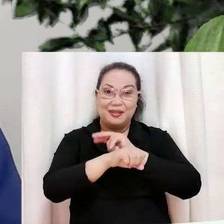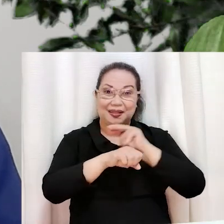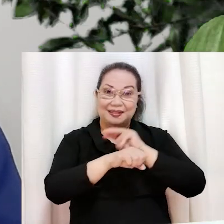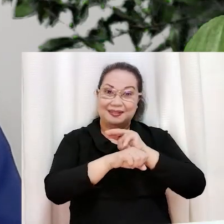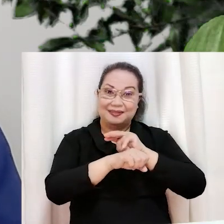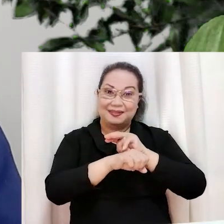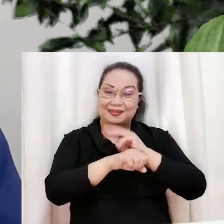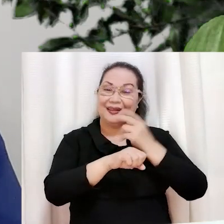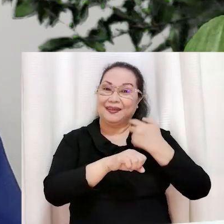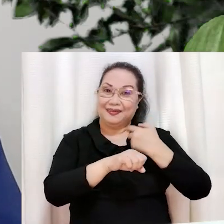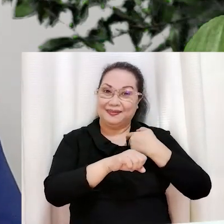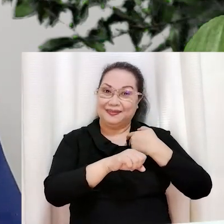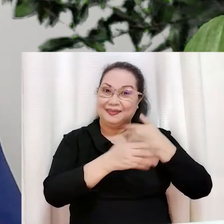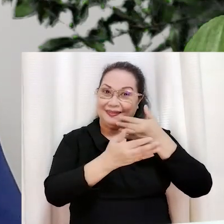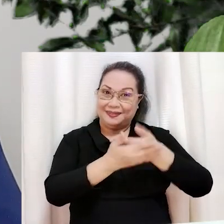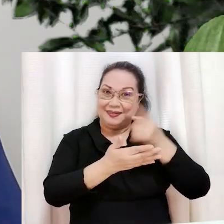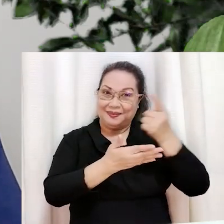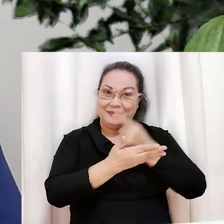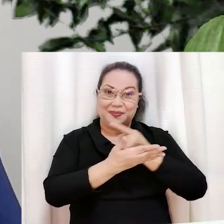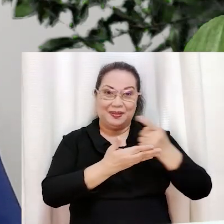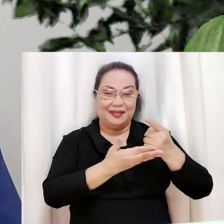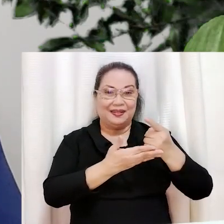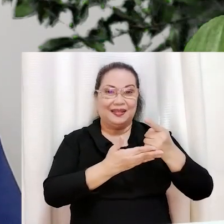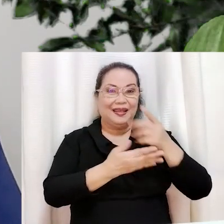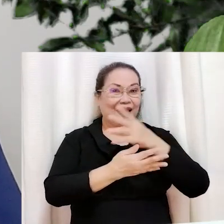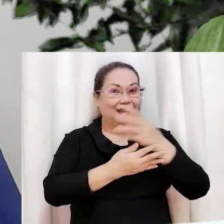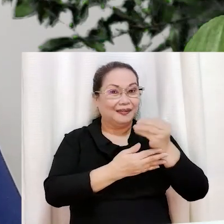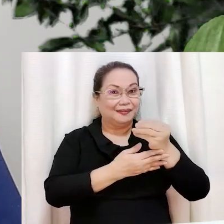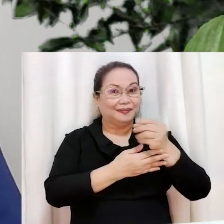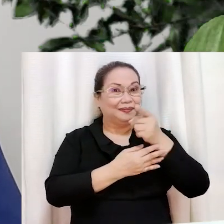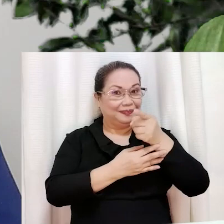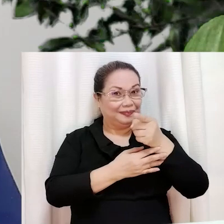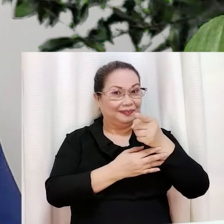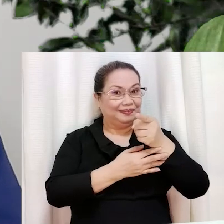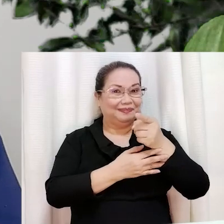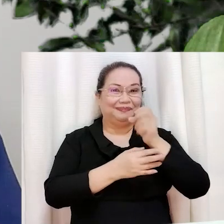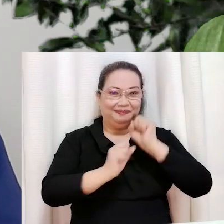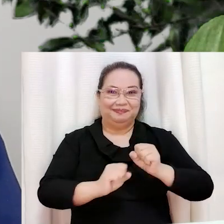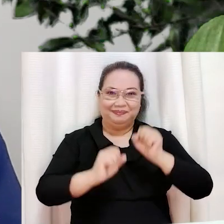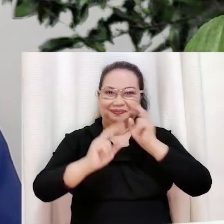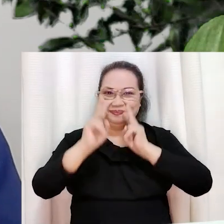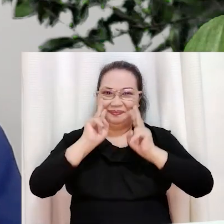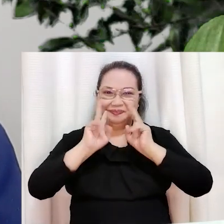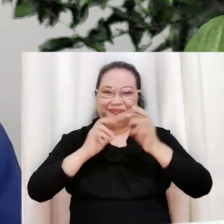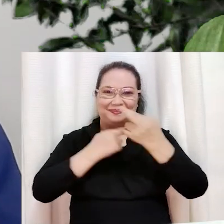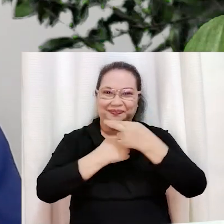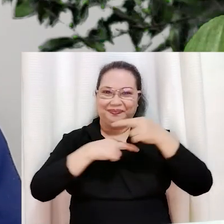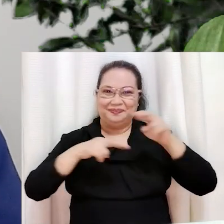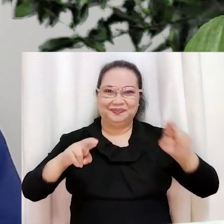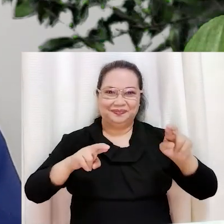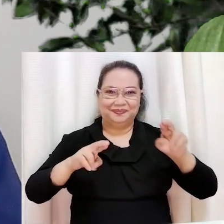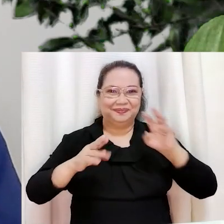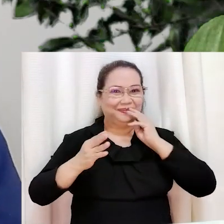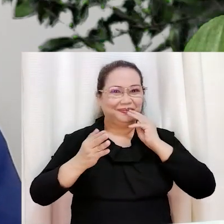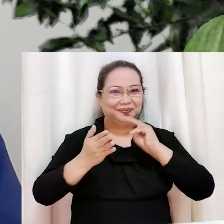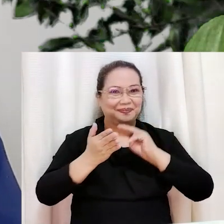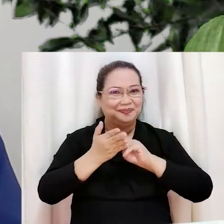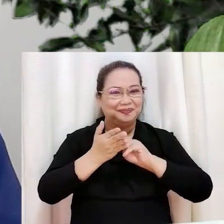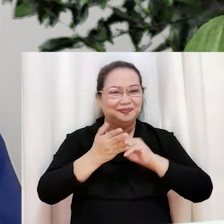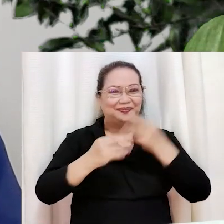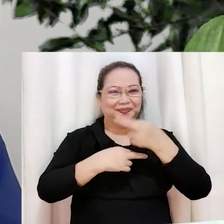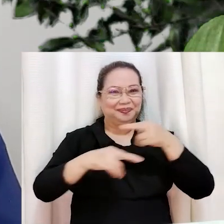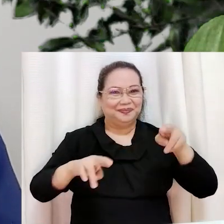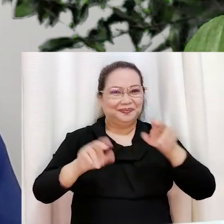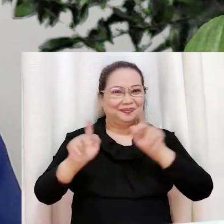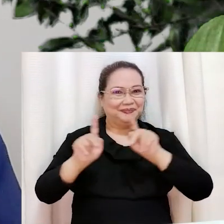ministries this coming week. And you may even visit rooms or messenger rooms